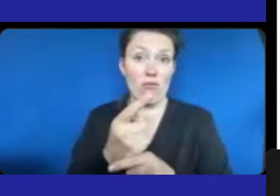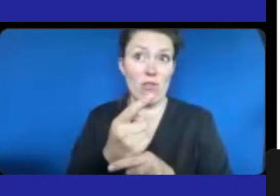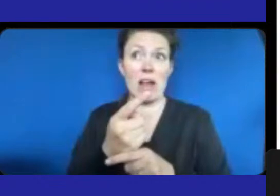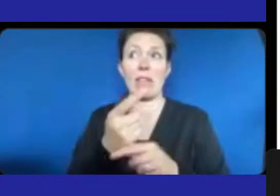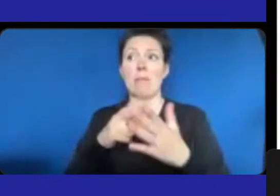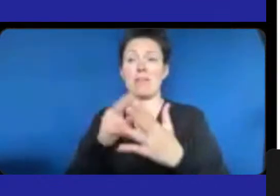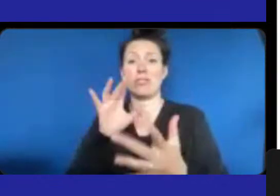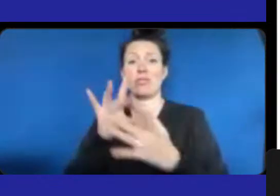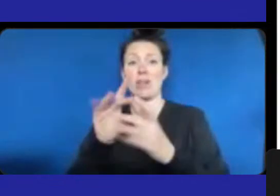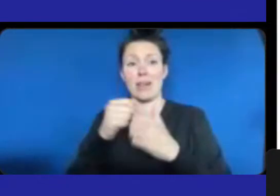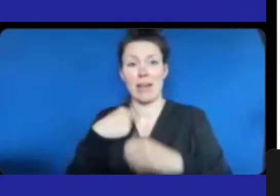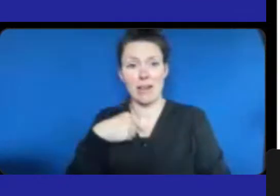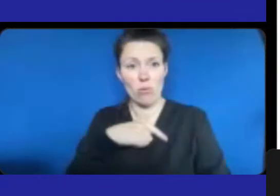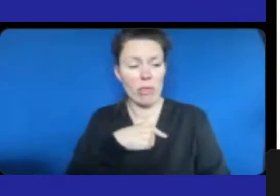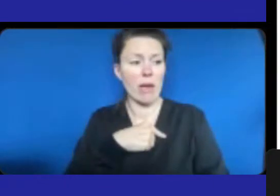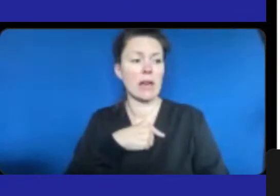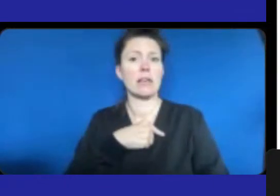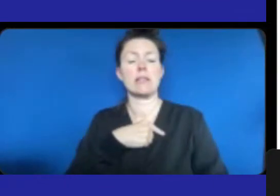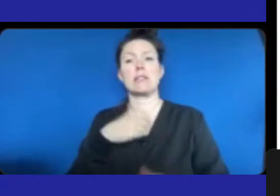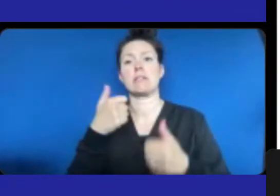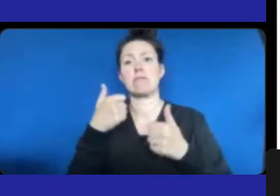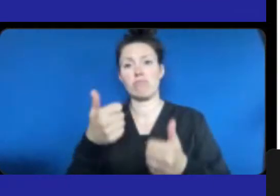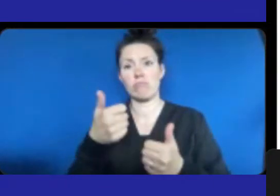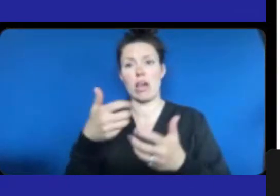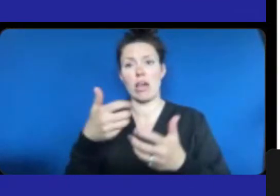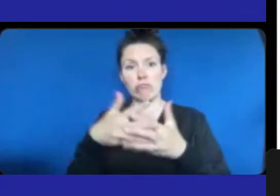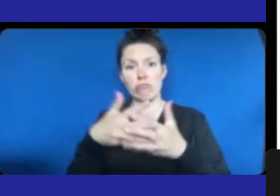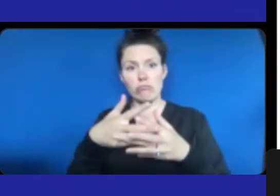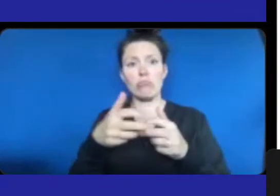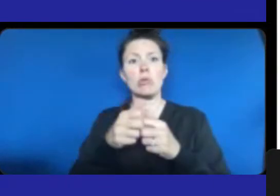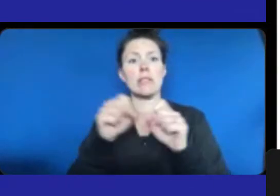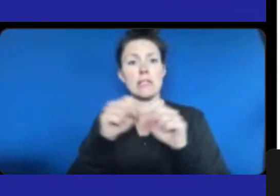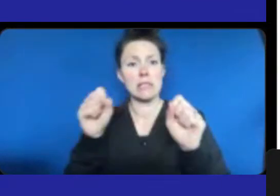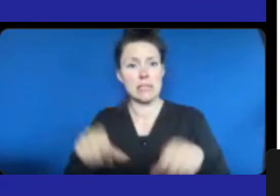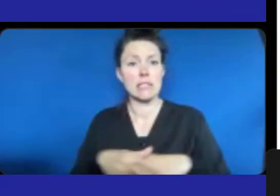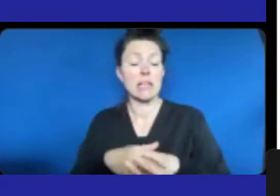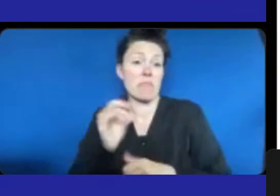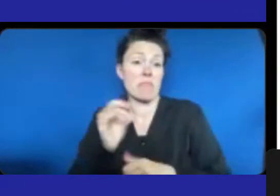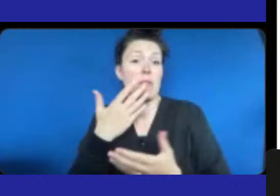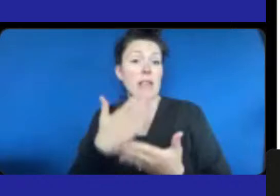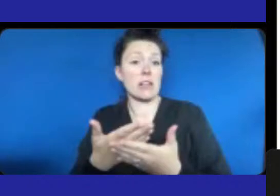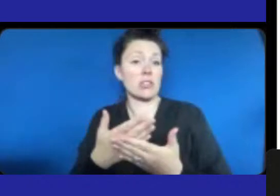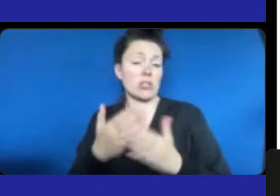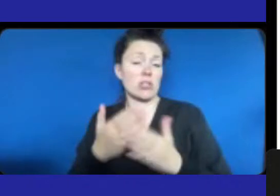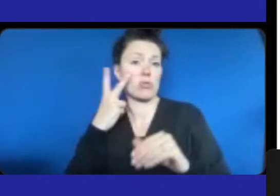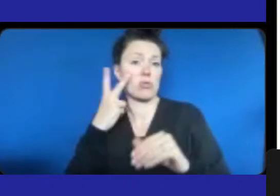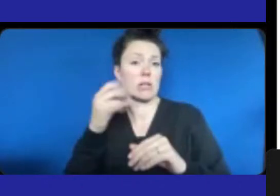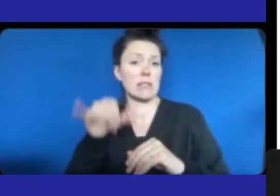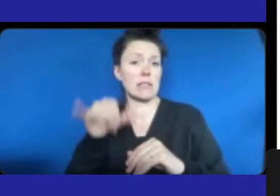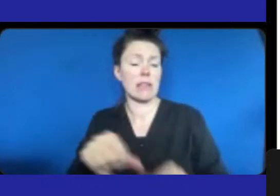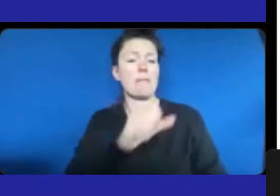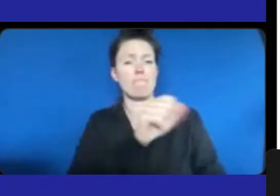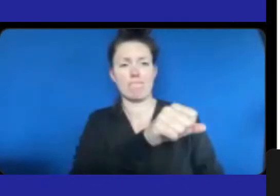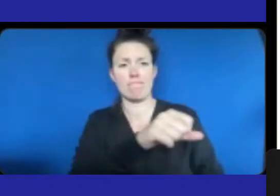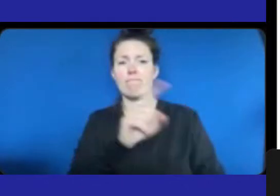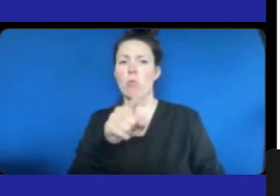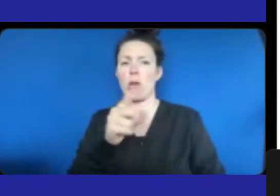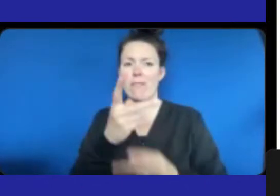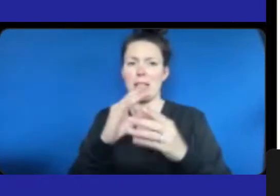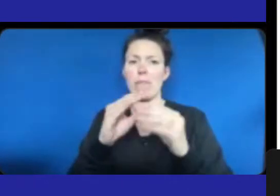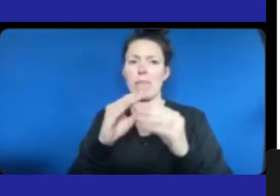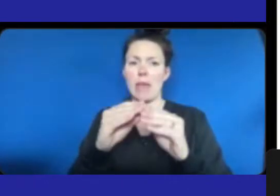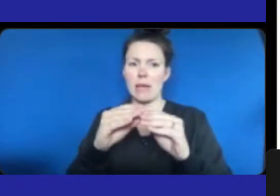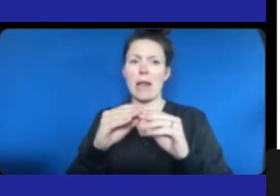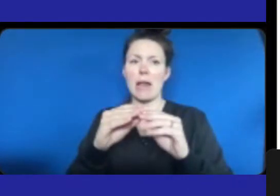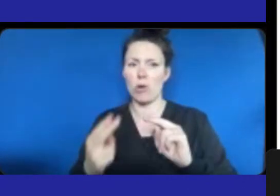us. They're staying part of the system. So that's very great to see. But we have to keep the number up. We've been